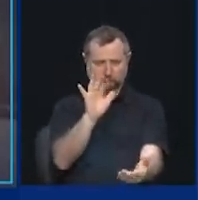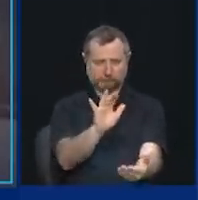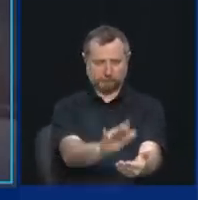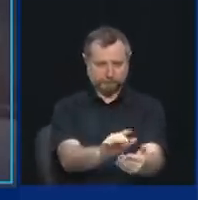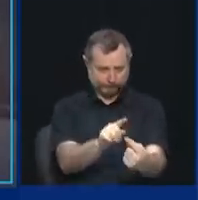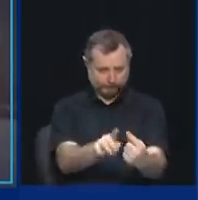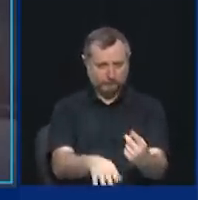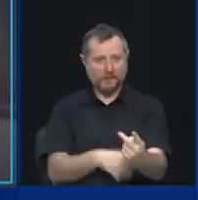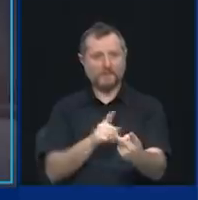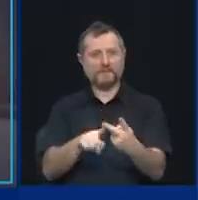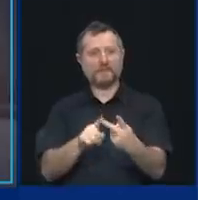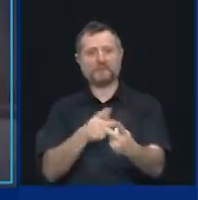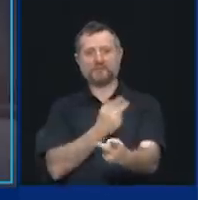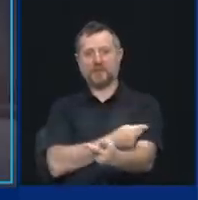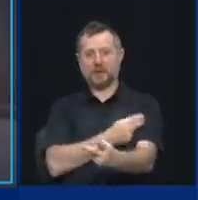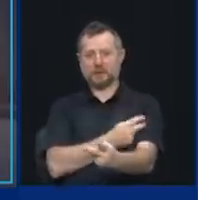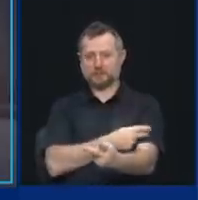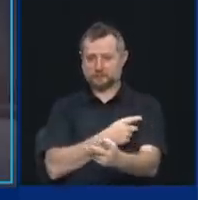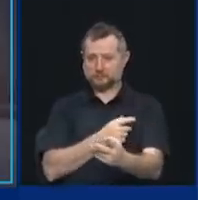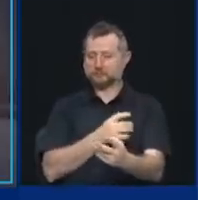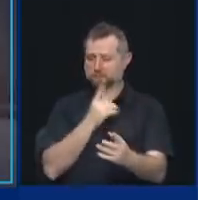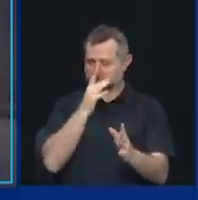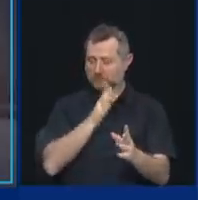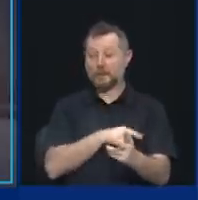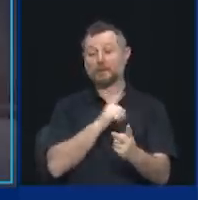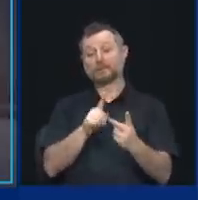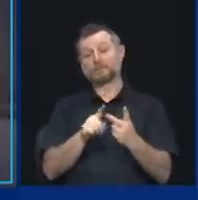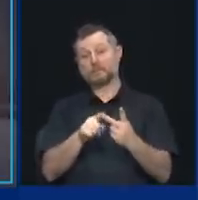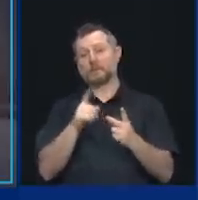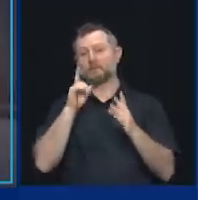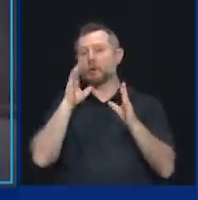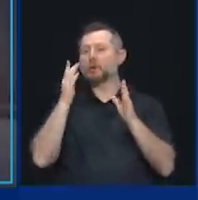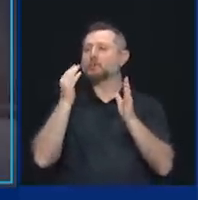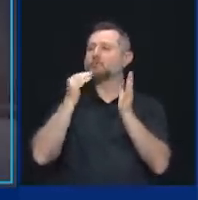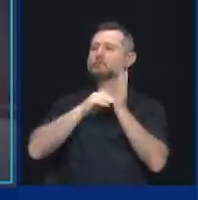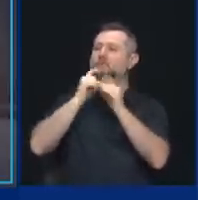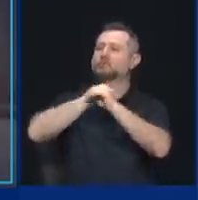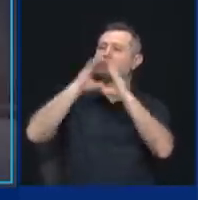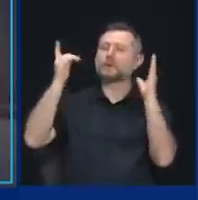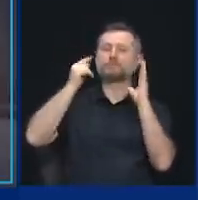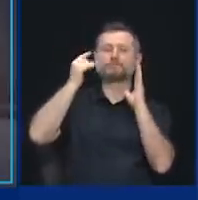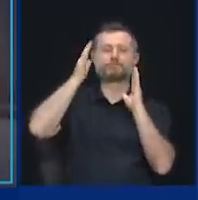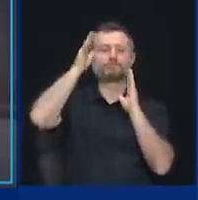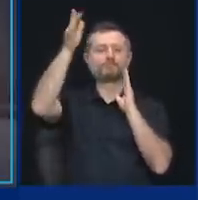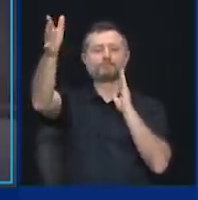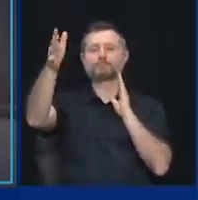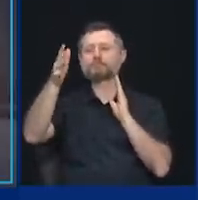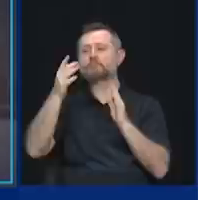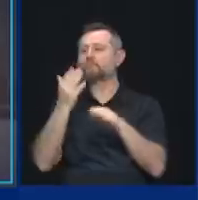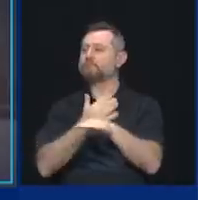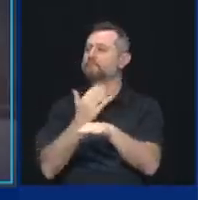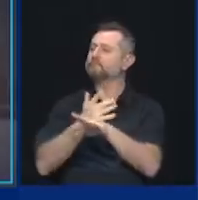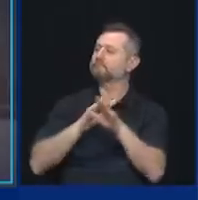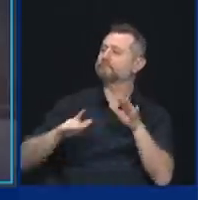et cetera. Second, reimagining New York and rebuilding New York.